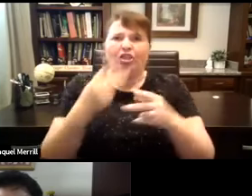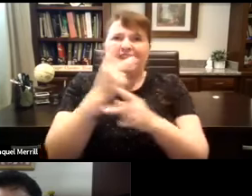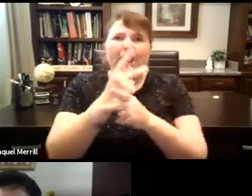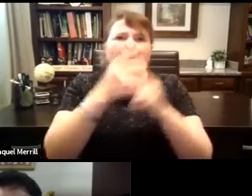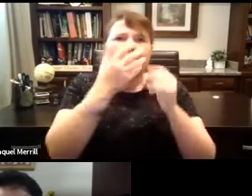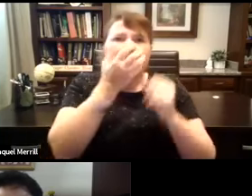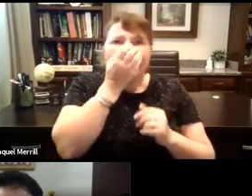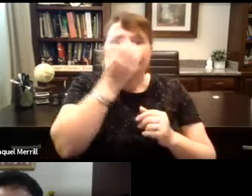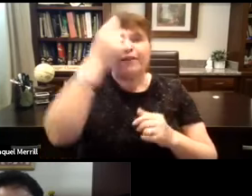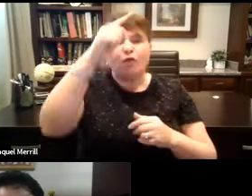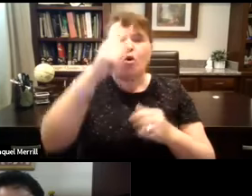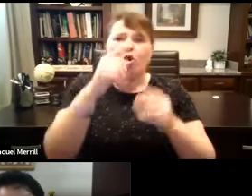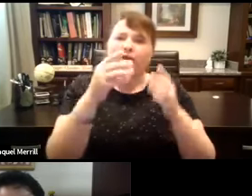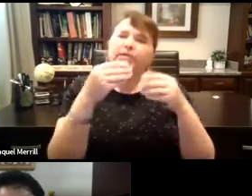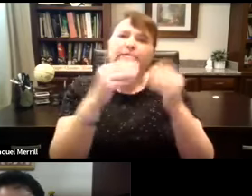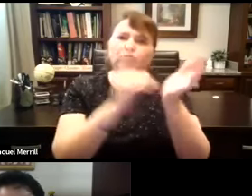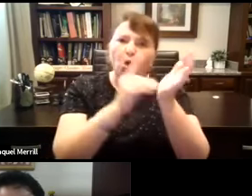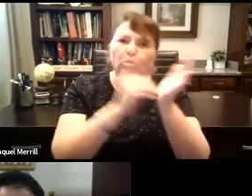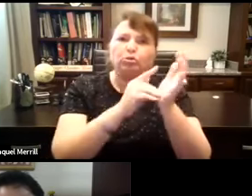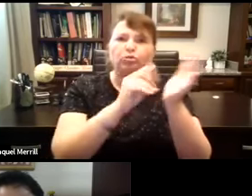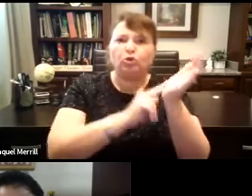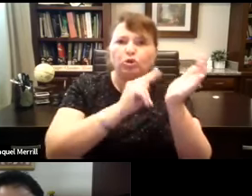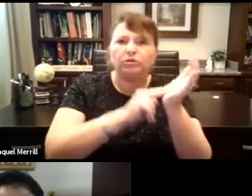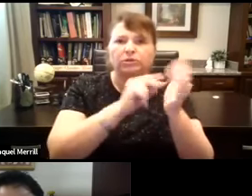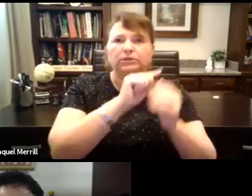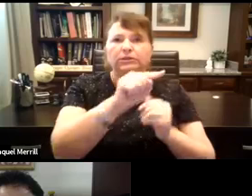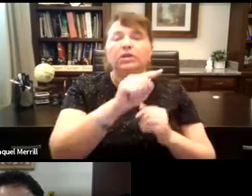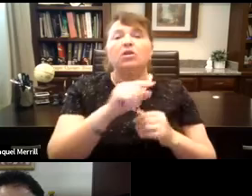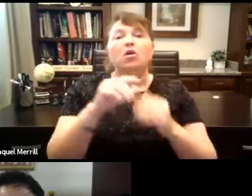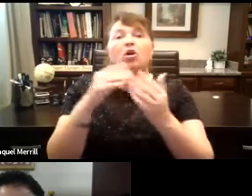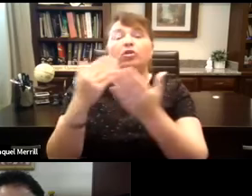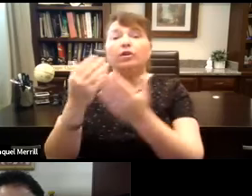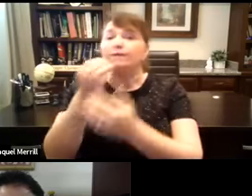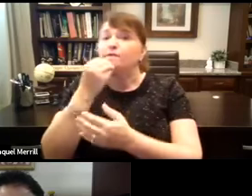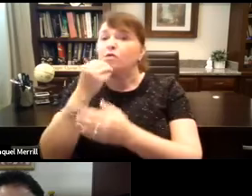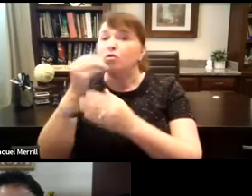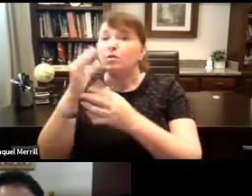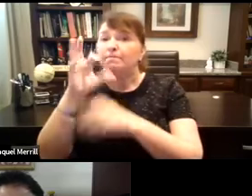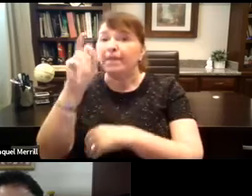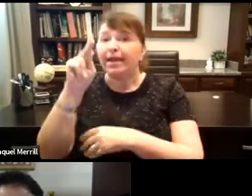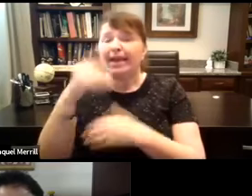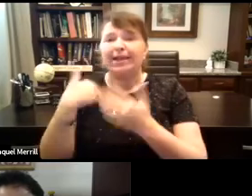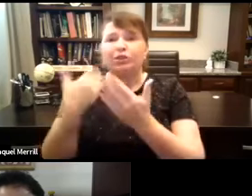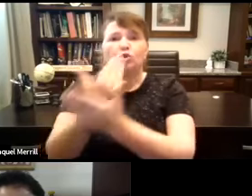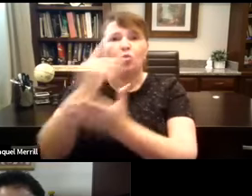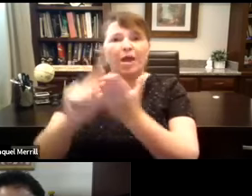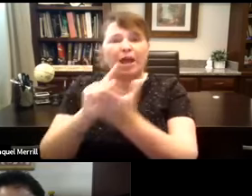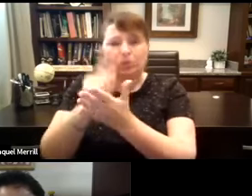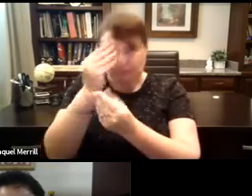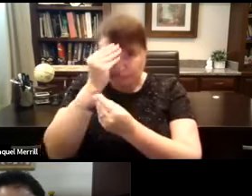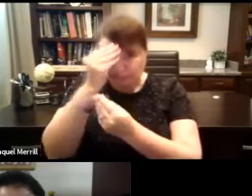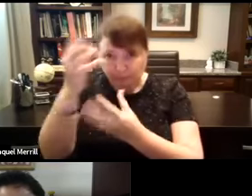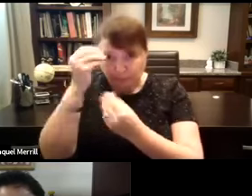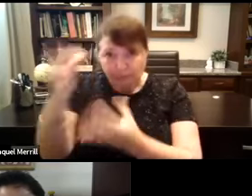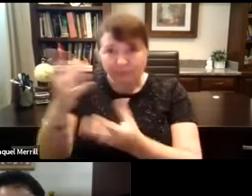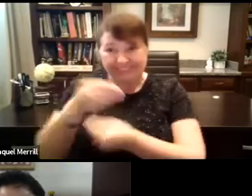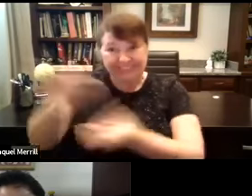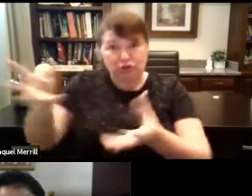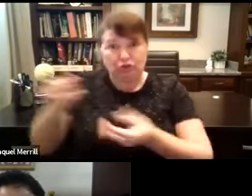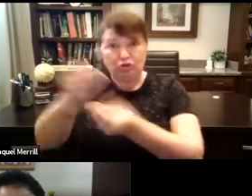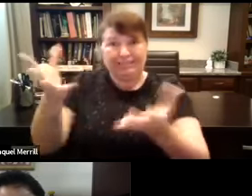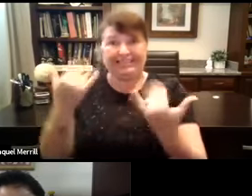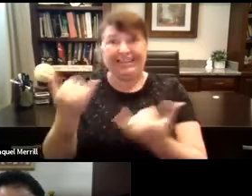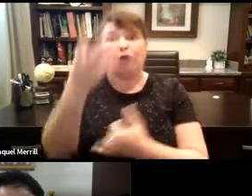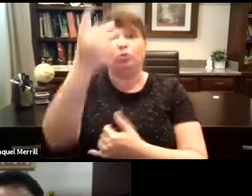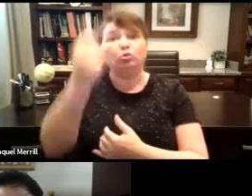other updates, the RGV Food Bank has announced new hours. Distributions for the general public are now on